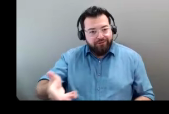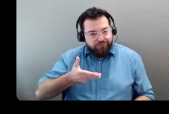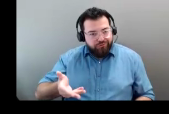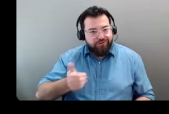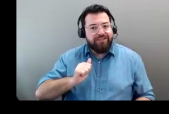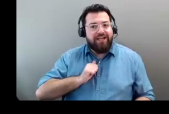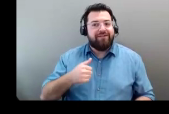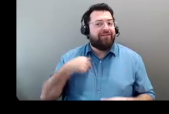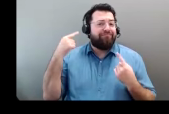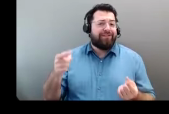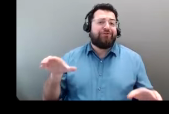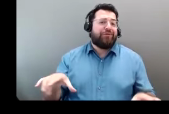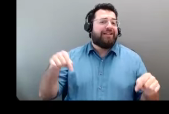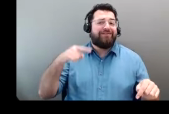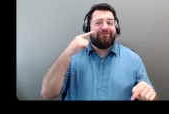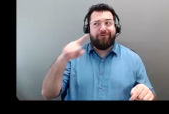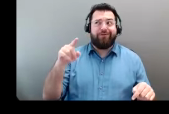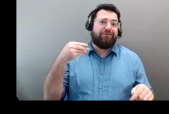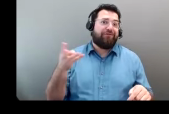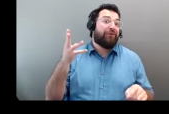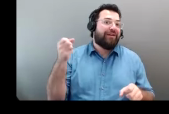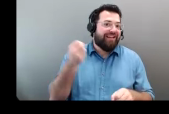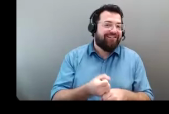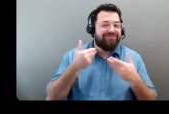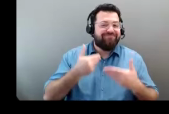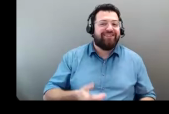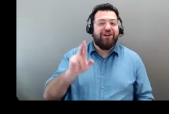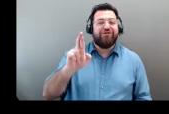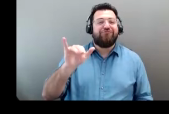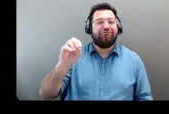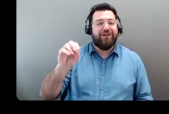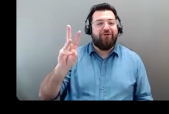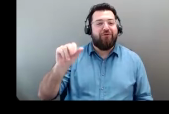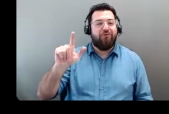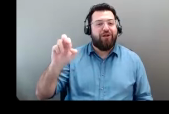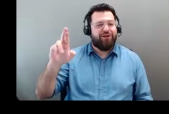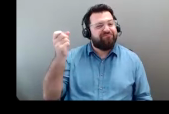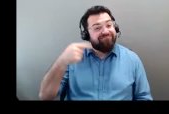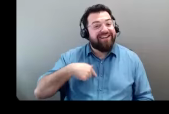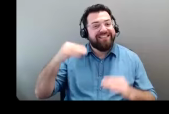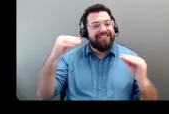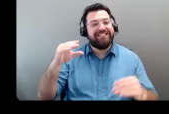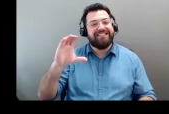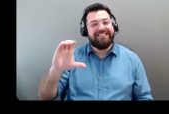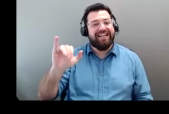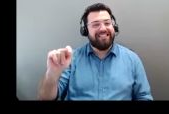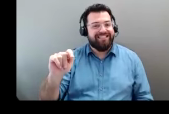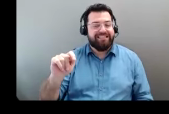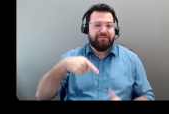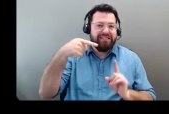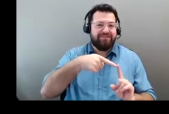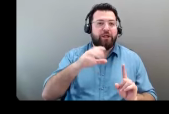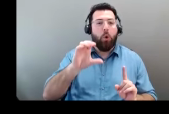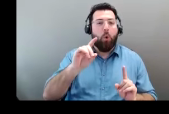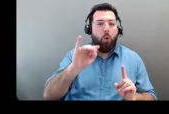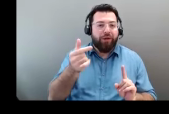few years. My name is Rio Waller, and I teach in CIT. Specifically, I teach coding,